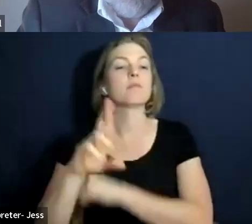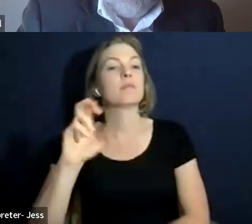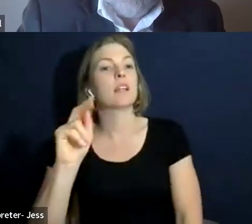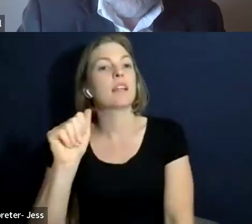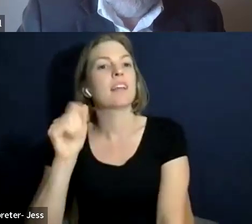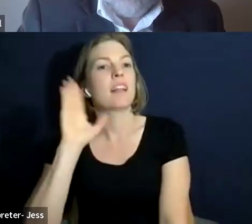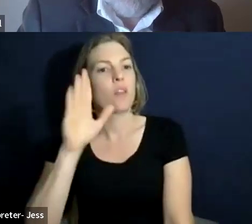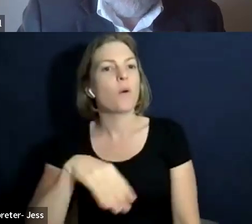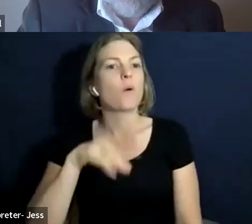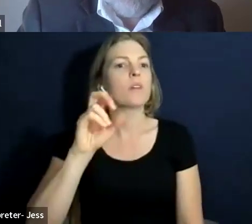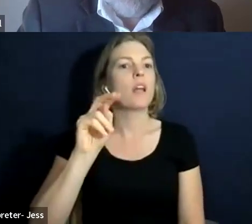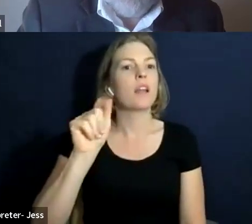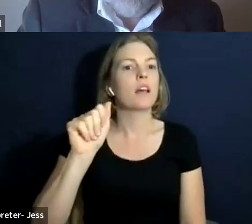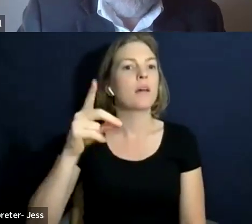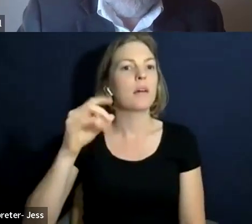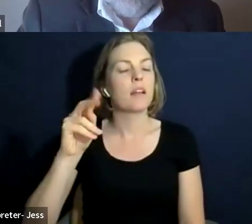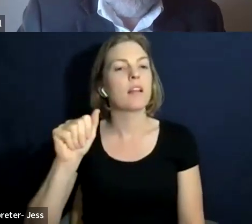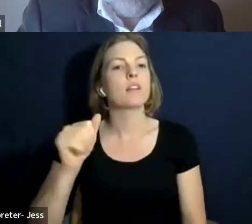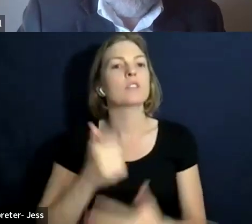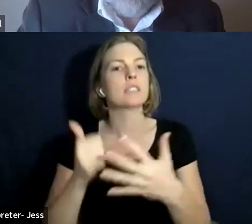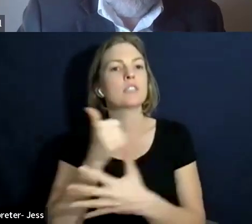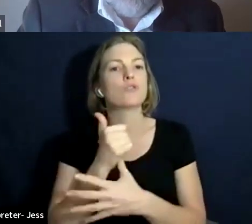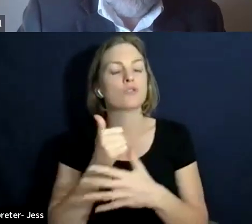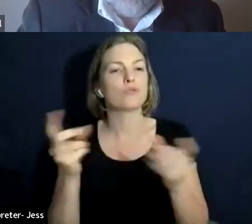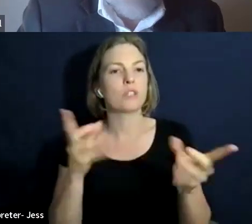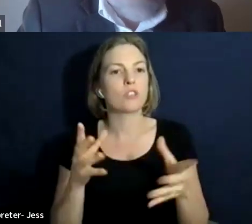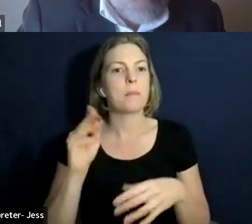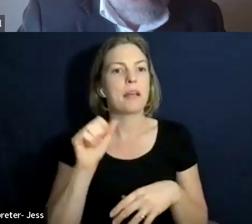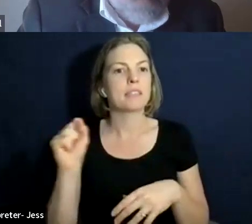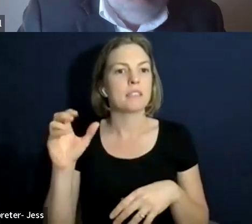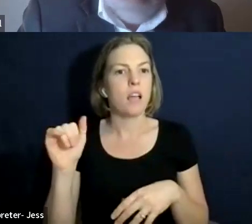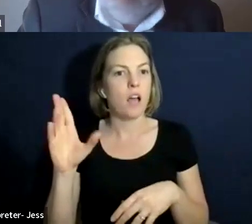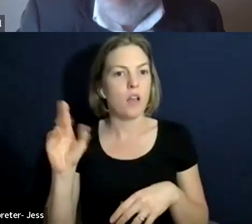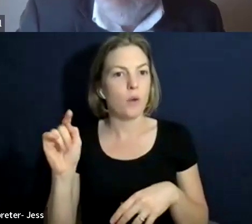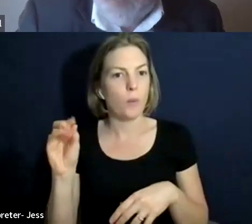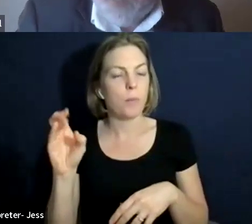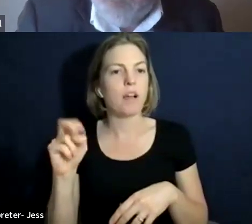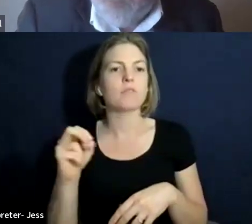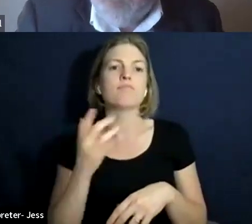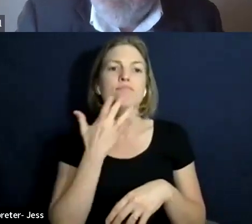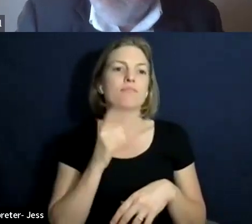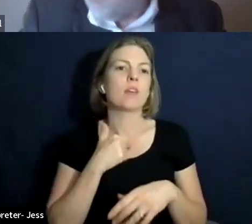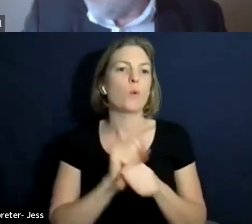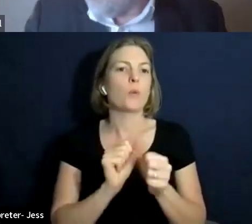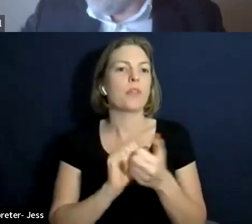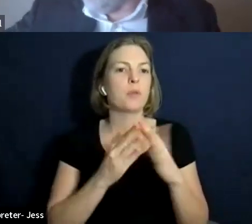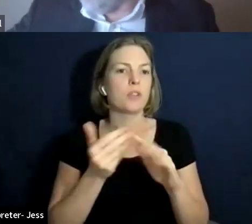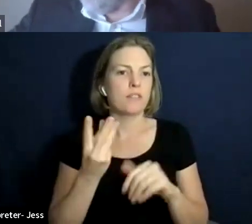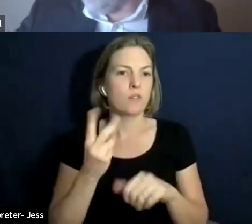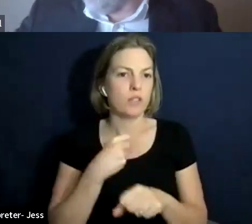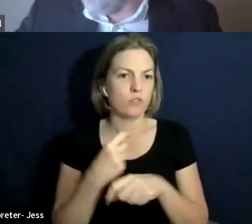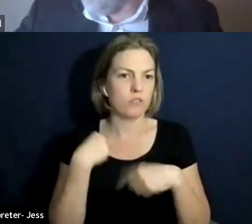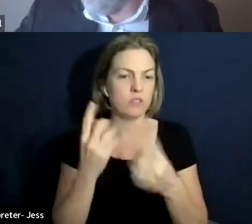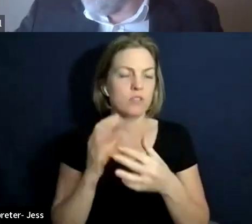Hello, Renata Pomponi, Senior Director with Mass Audubon. I've been fortunate to be working with the community over the past 3 years related to the Jerry's